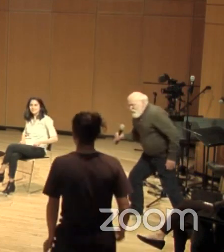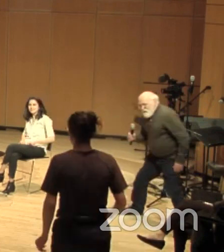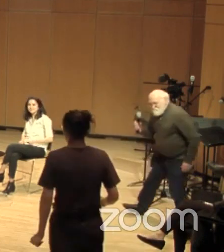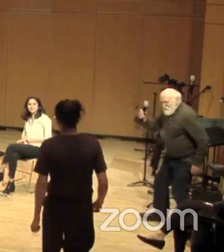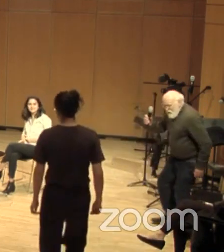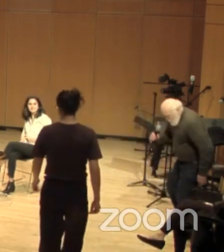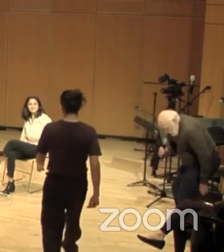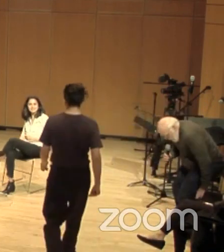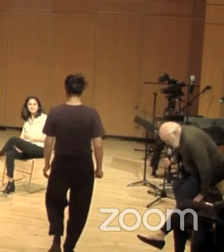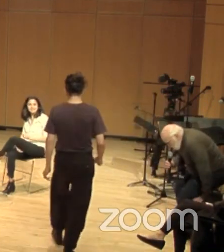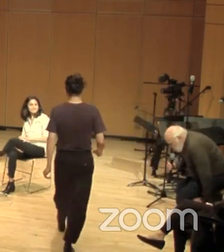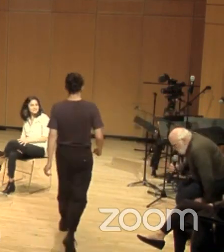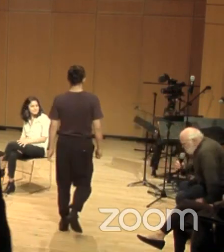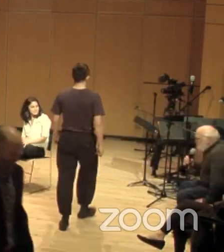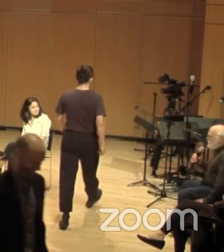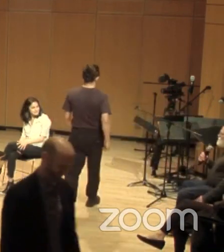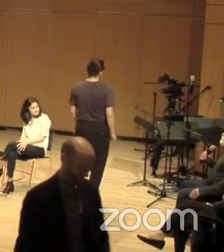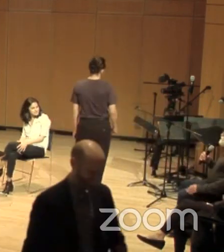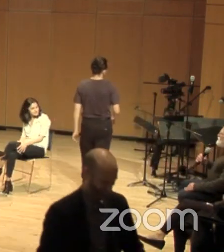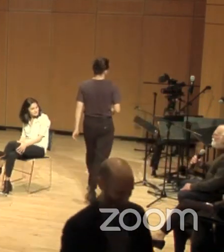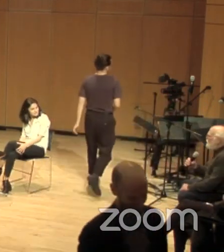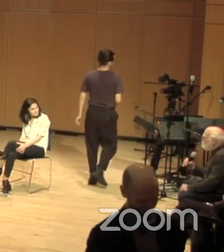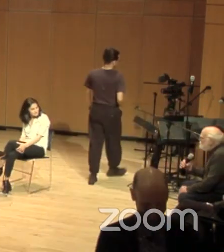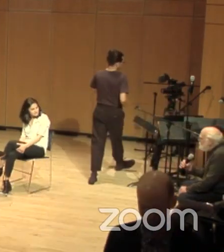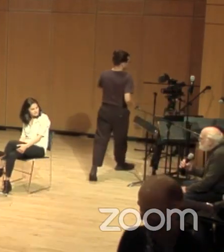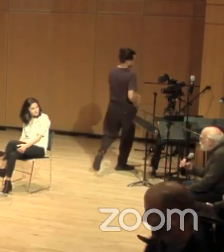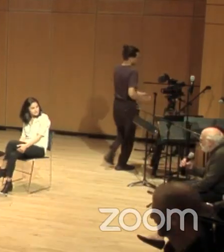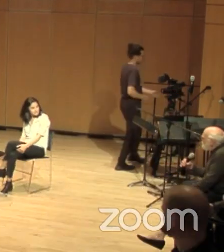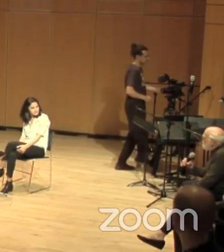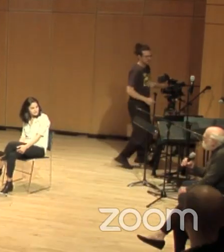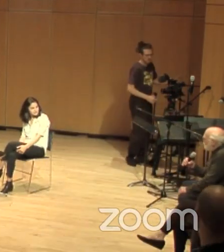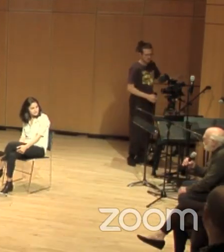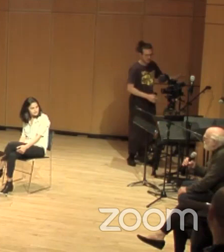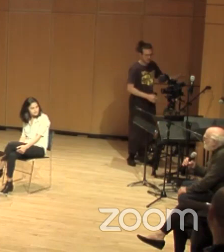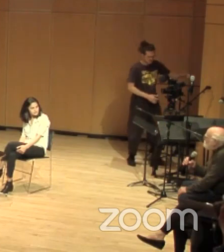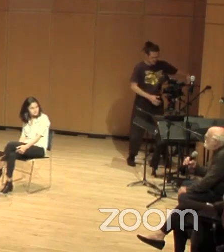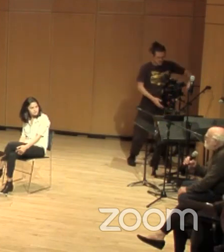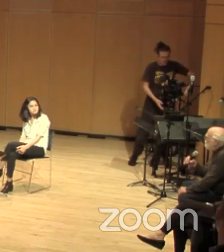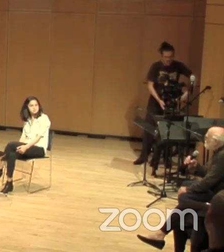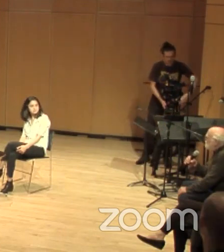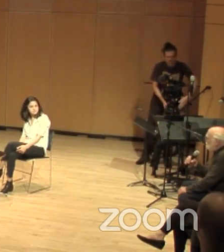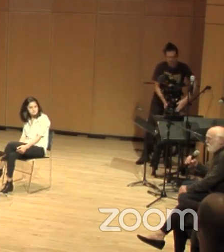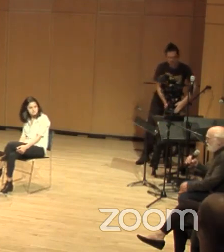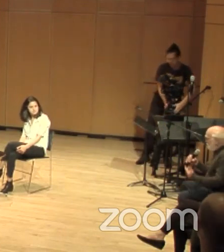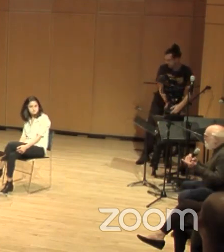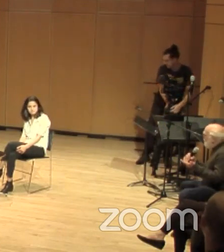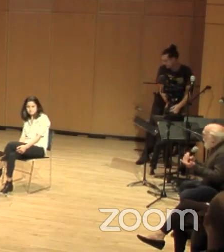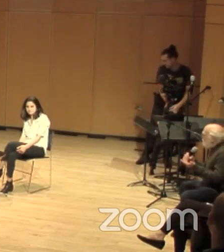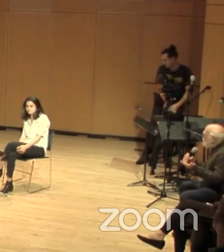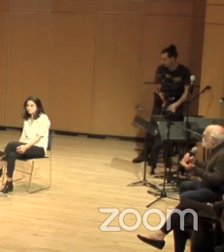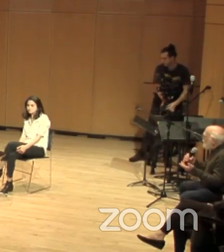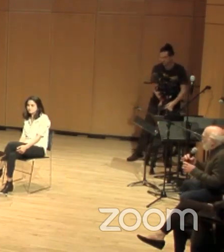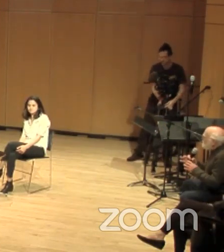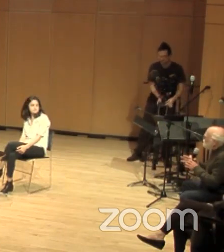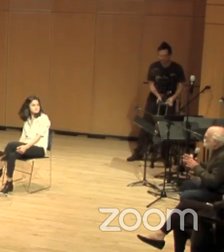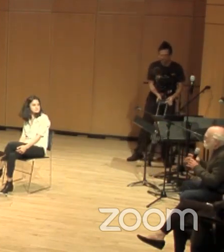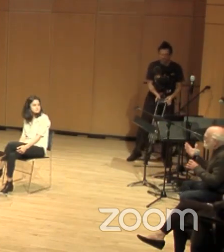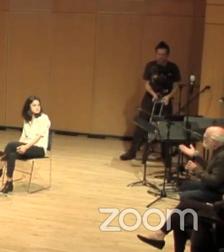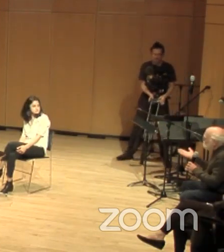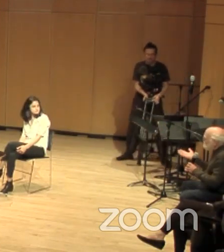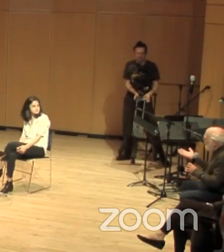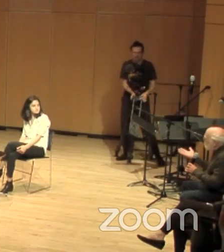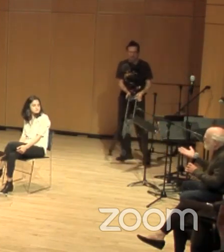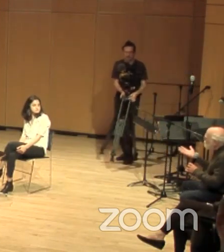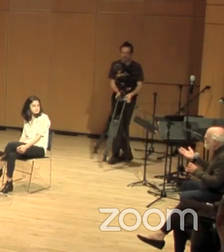oh yeah I think there's a I think there's a fear of European playwrights in American Theater yeah how many true how many